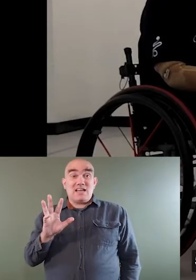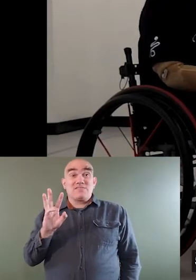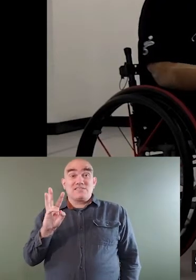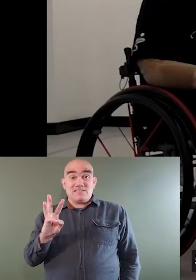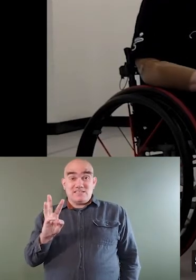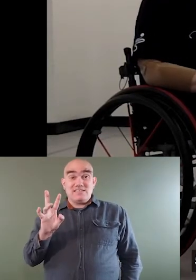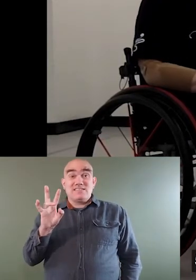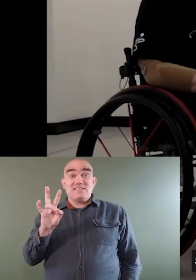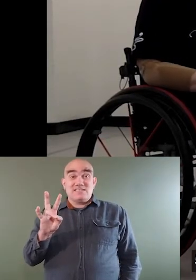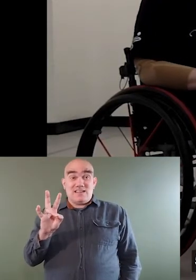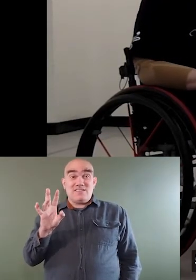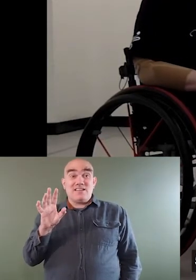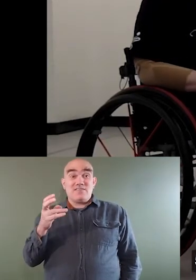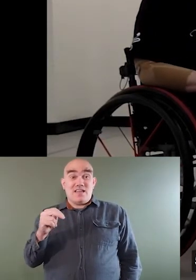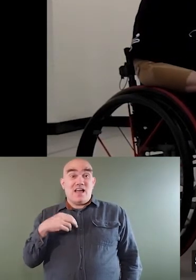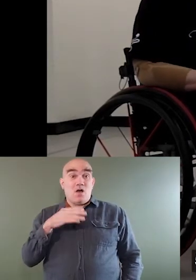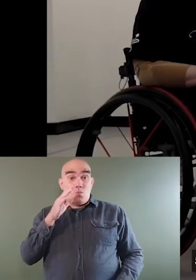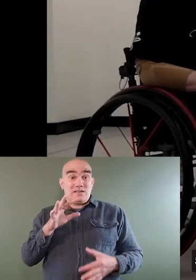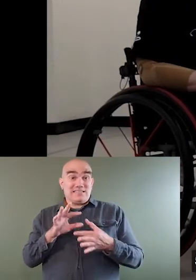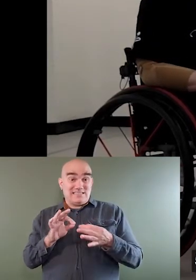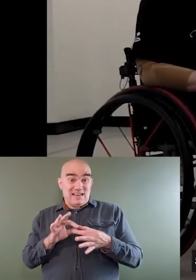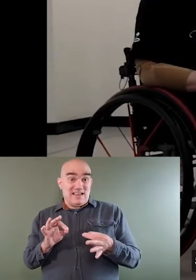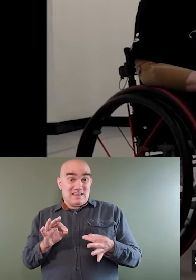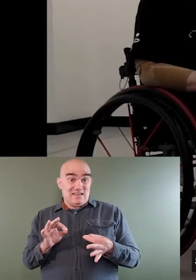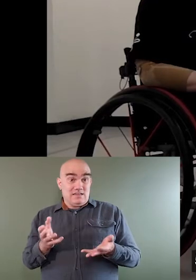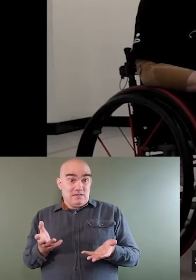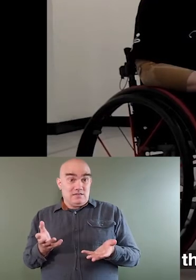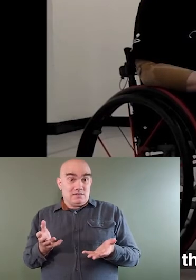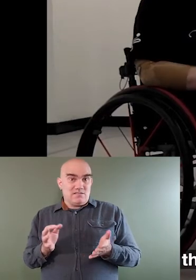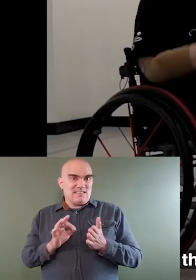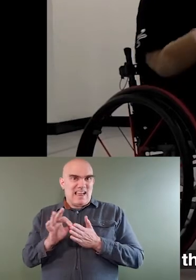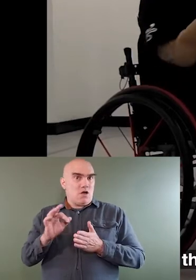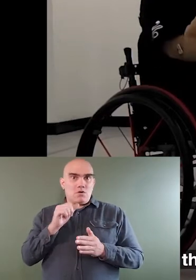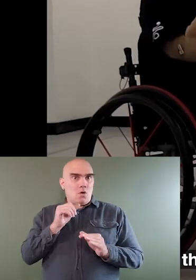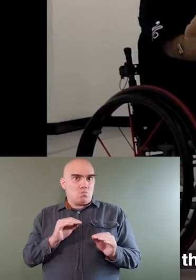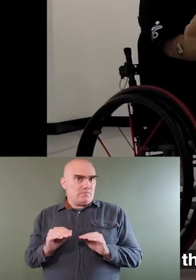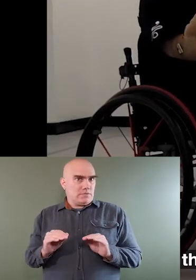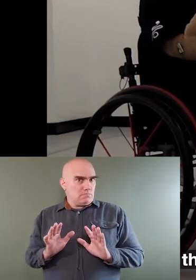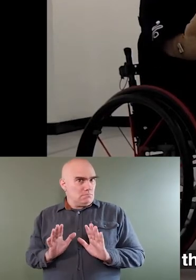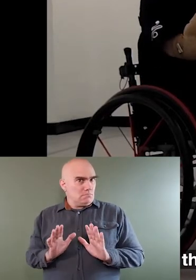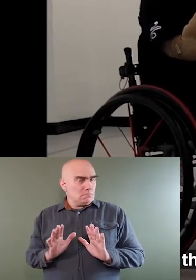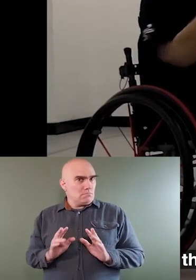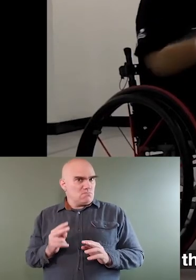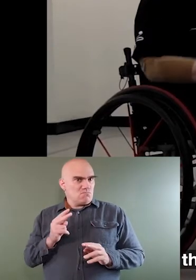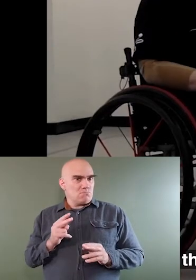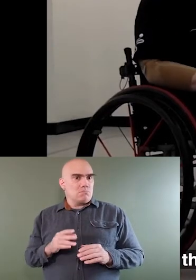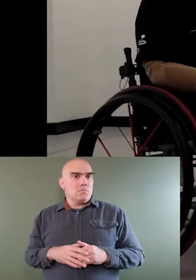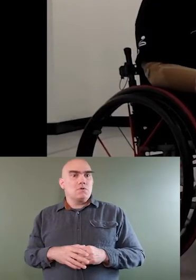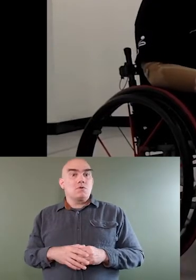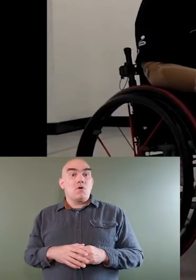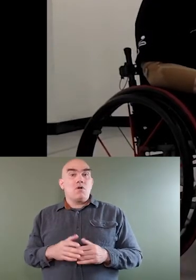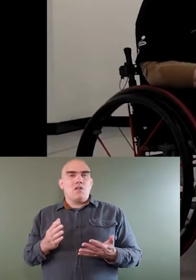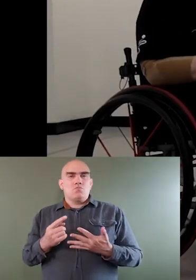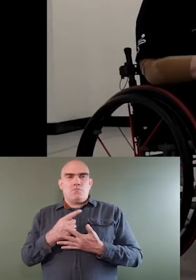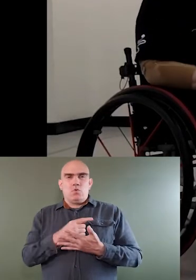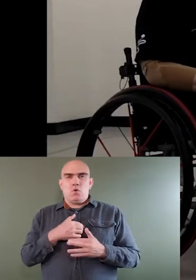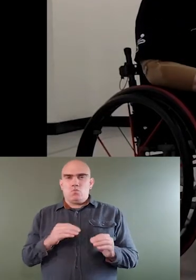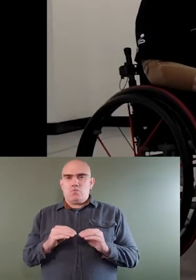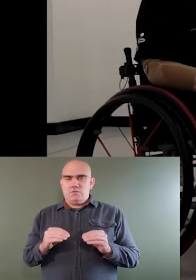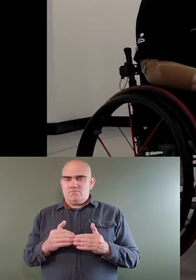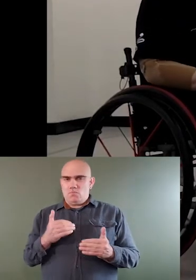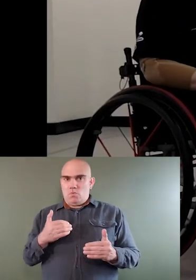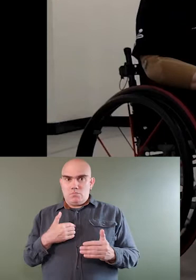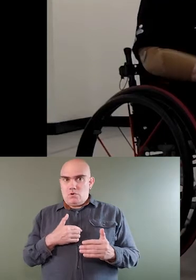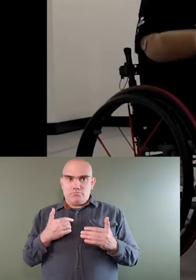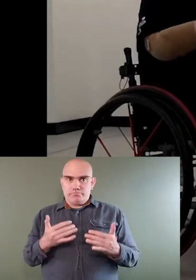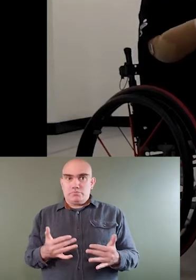5, 6, 7, 8, and then I will be saying the counts instead of the movements. Well, let's review our movements